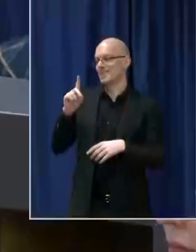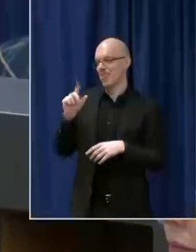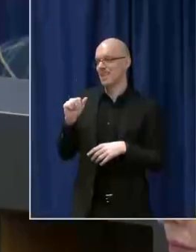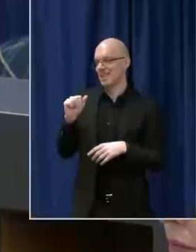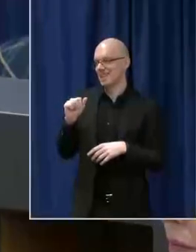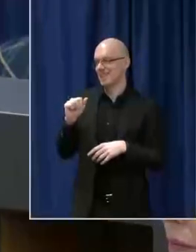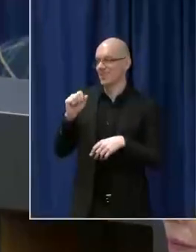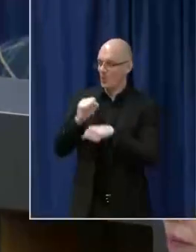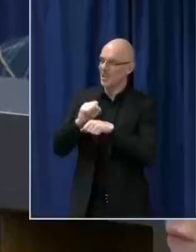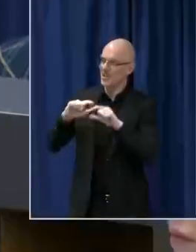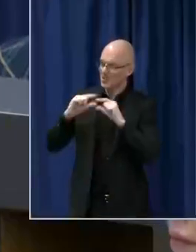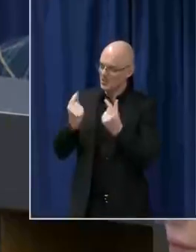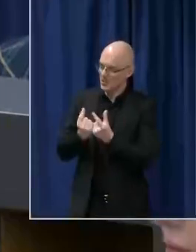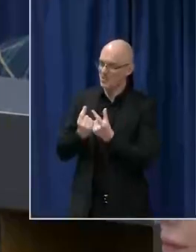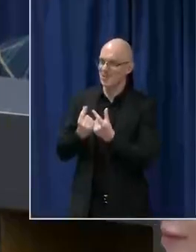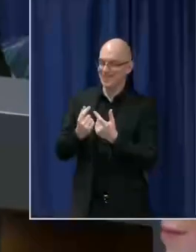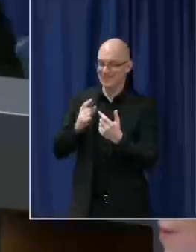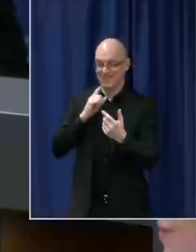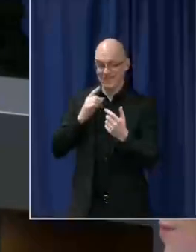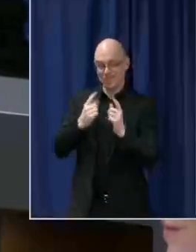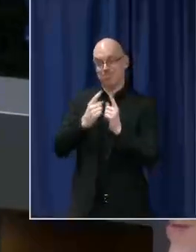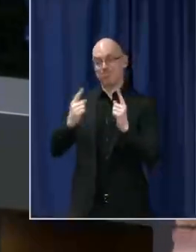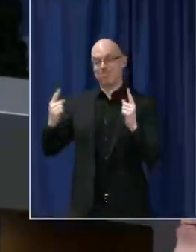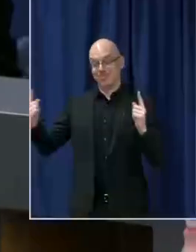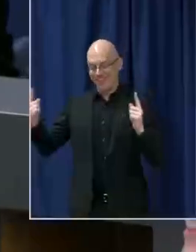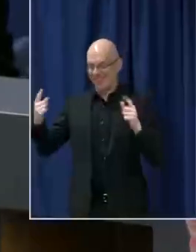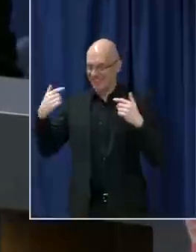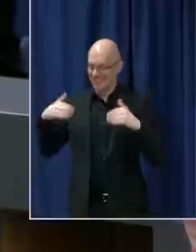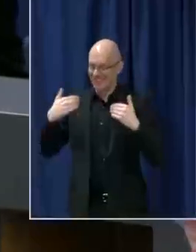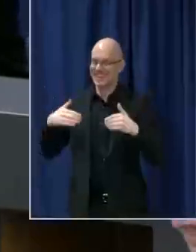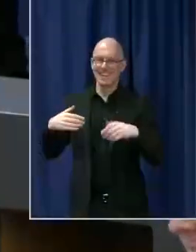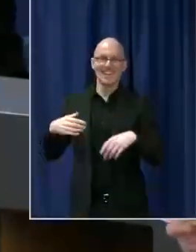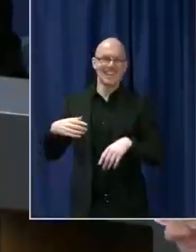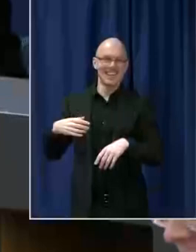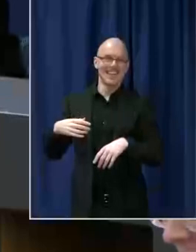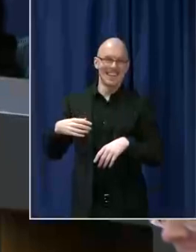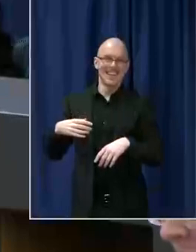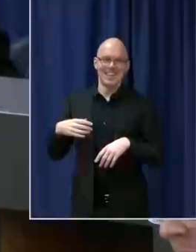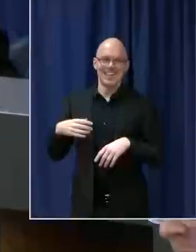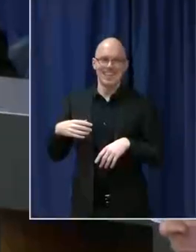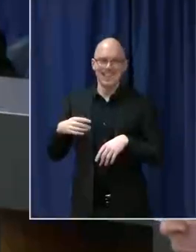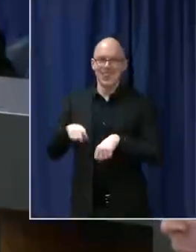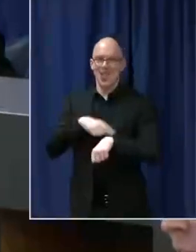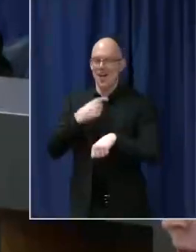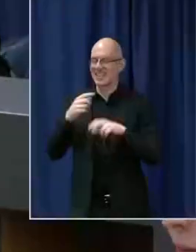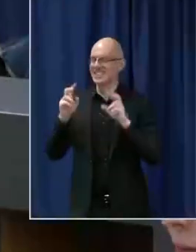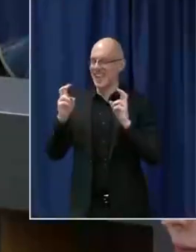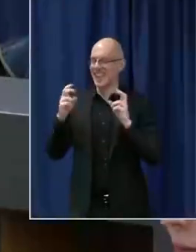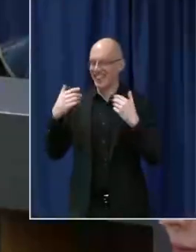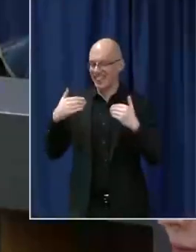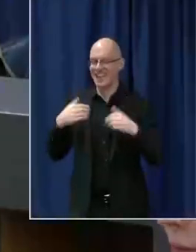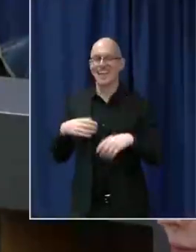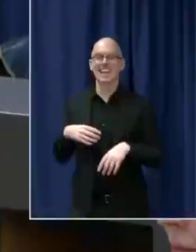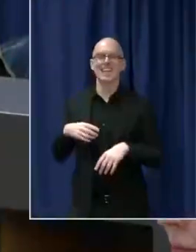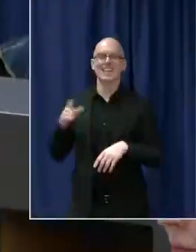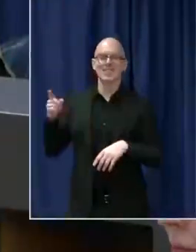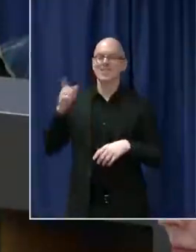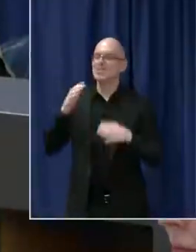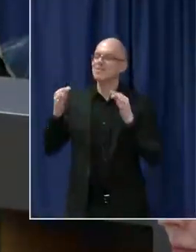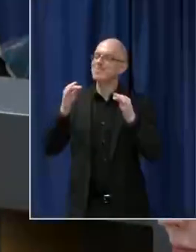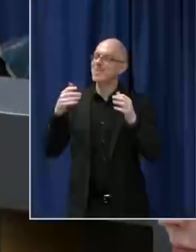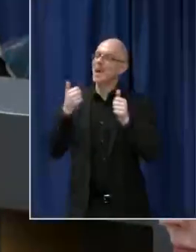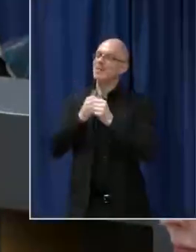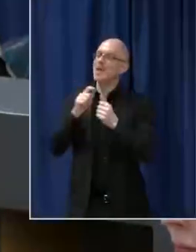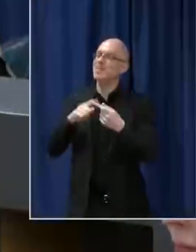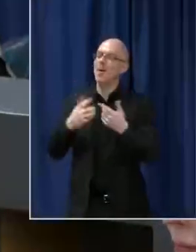Disabilities Working Group. That's almost as much as Tom's group, as far as words go. And she will be giving us an update on